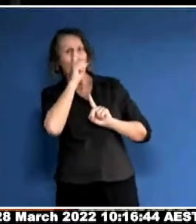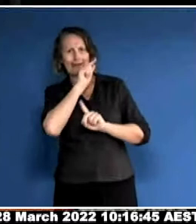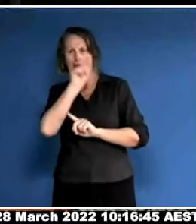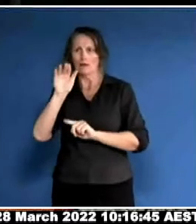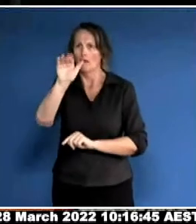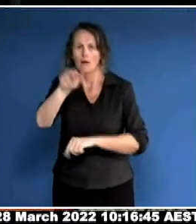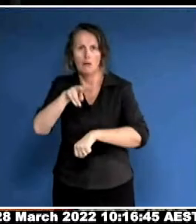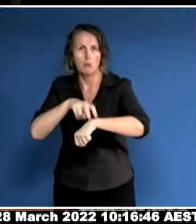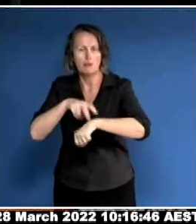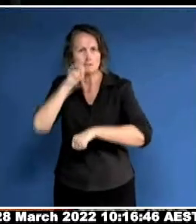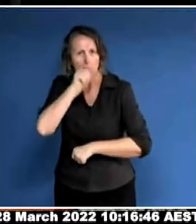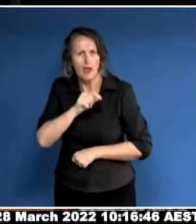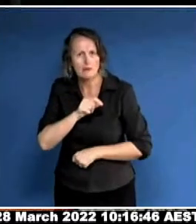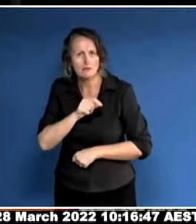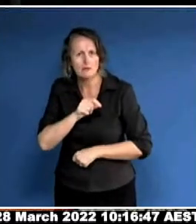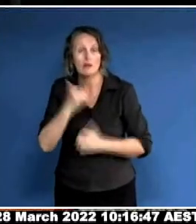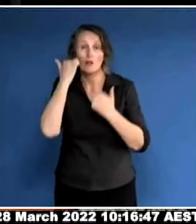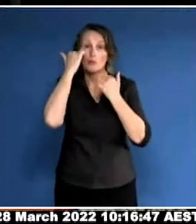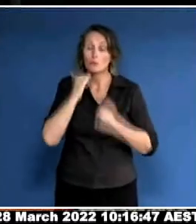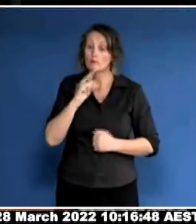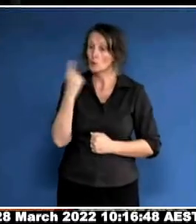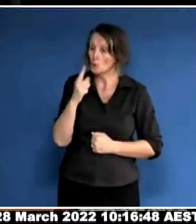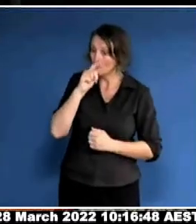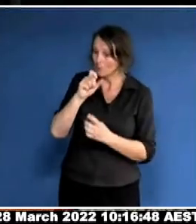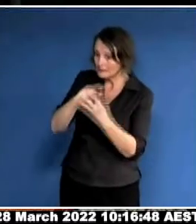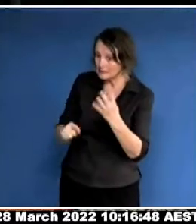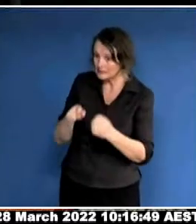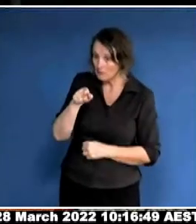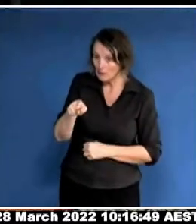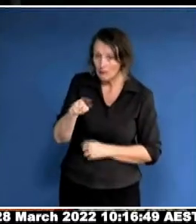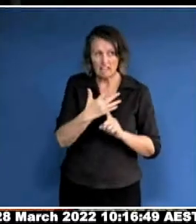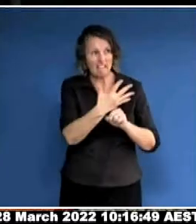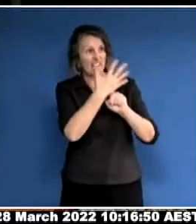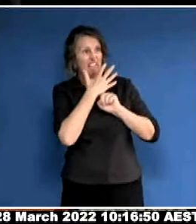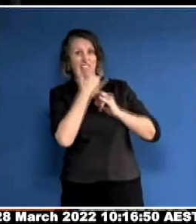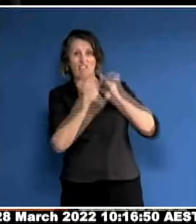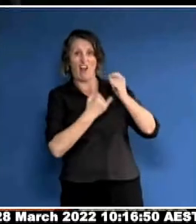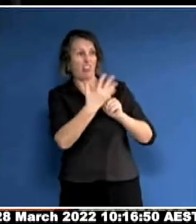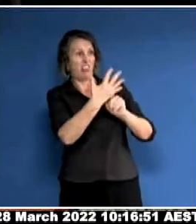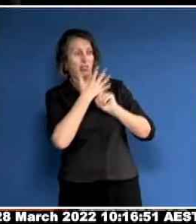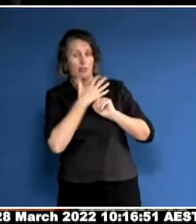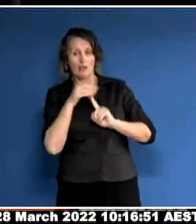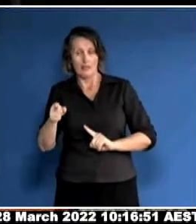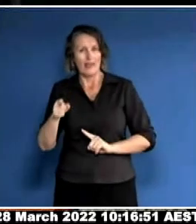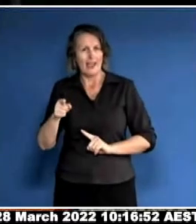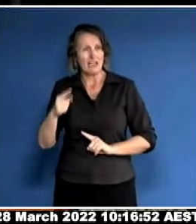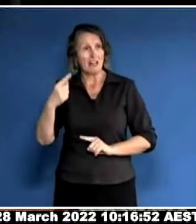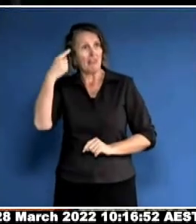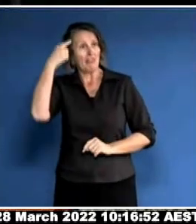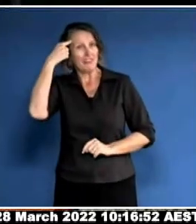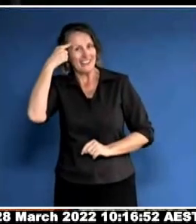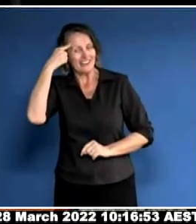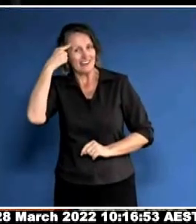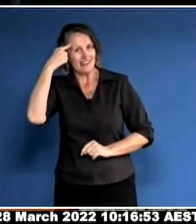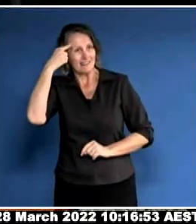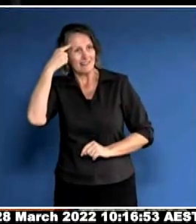evidence also showed that people with disability often live with the myth that they are presumed to be